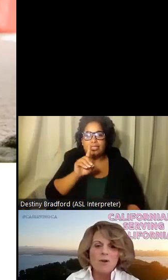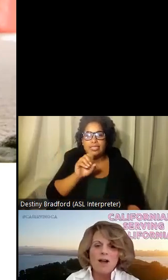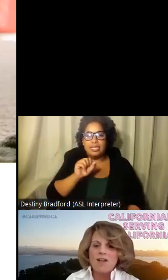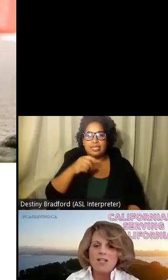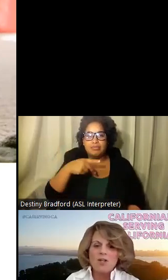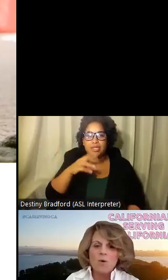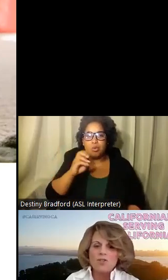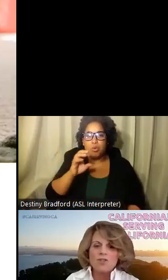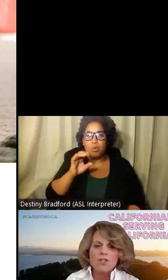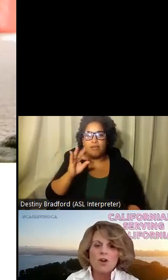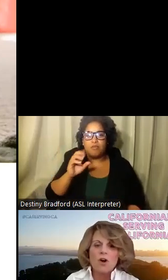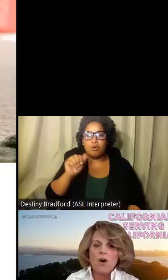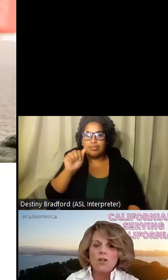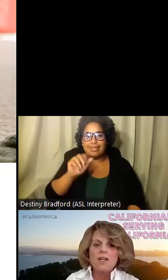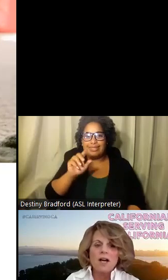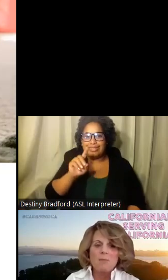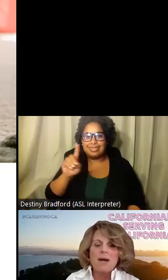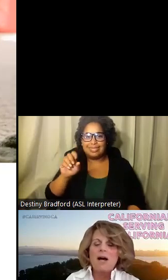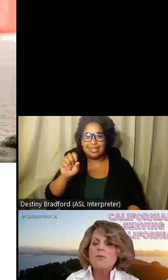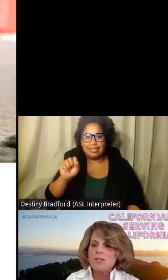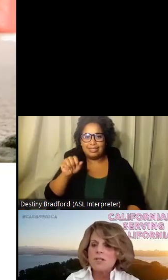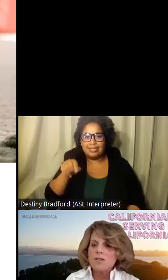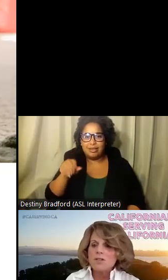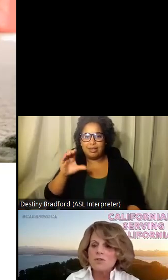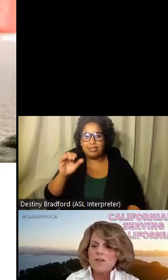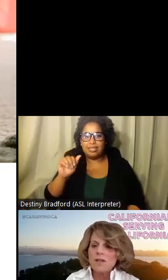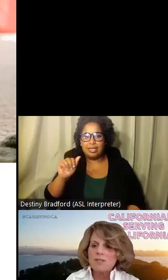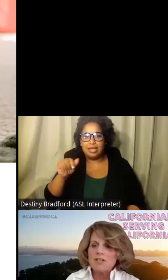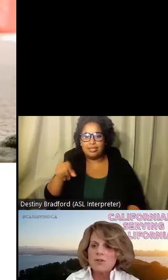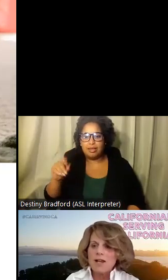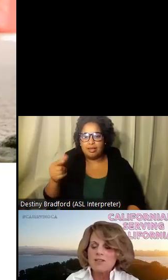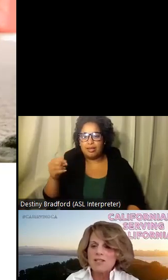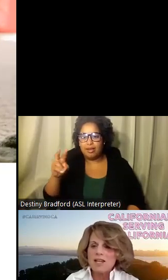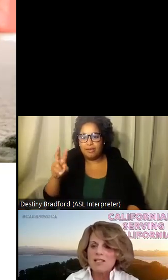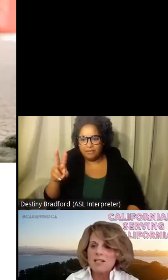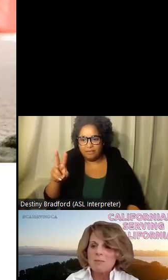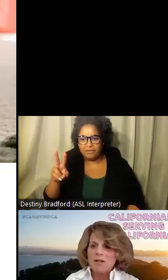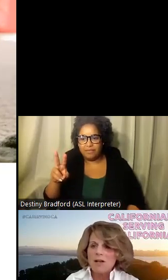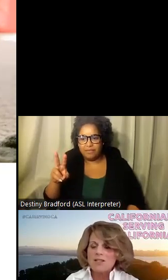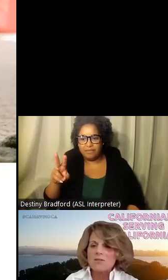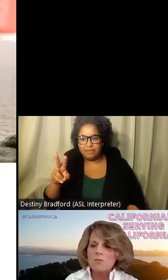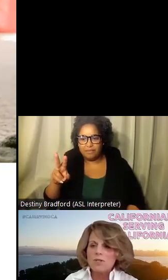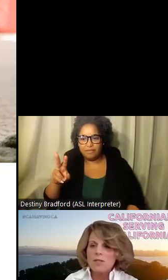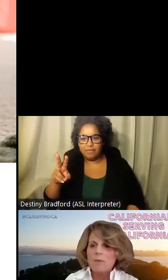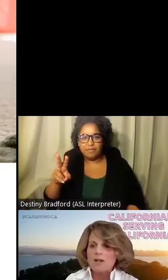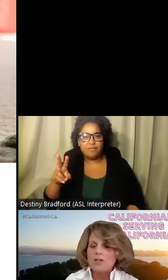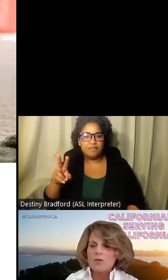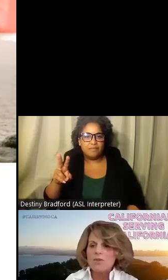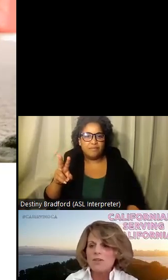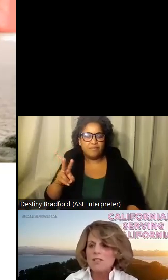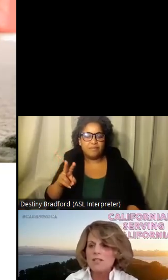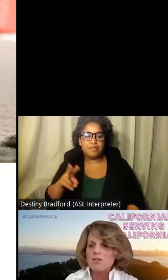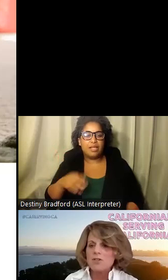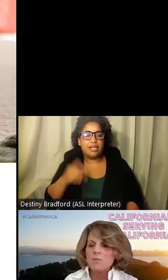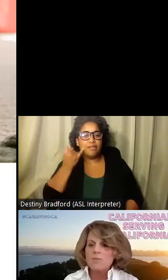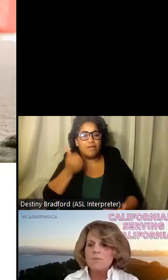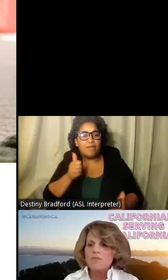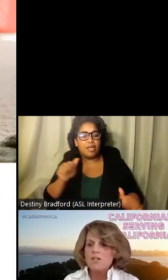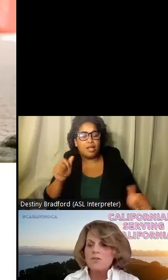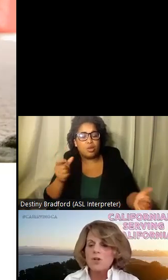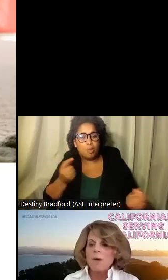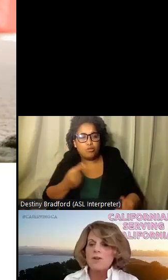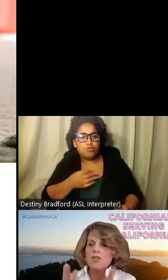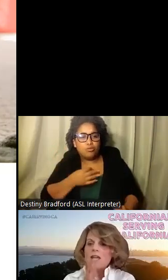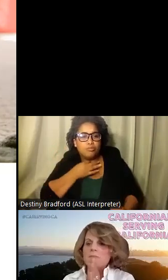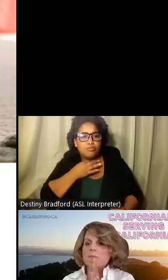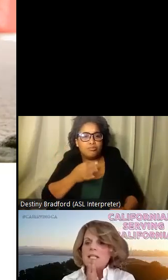dspworkforce.dds.ca.gov. If you have any questions at all about the survey, please don't hesitate to email us. We'll get back to you within a day or two.